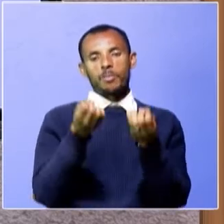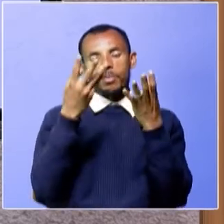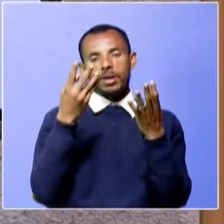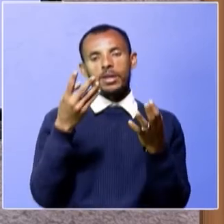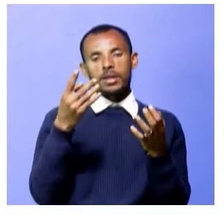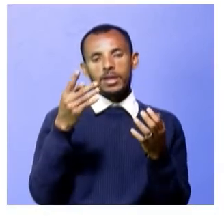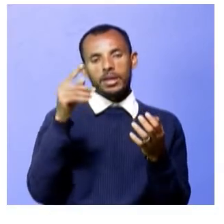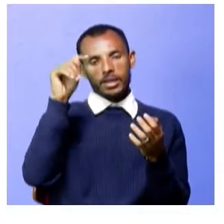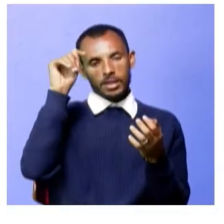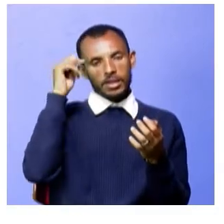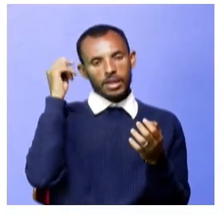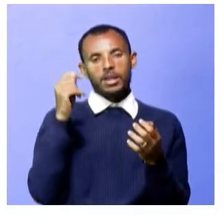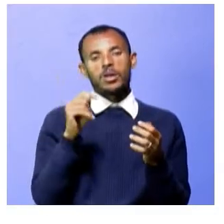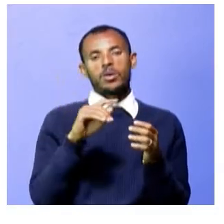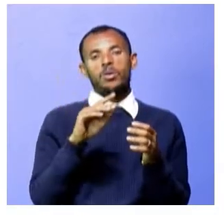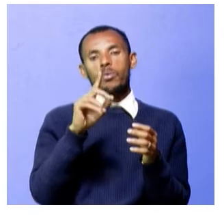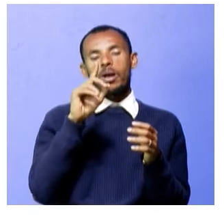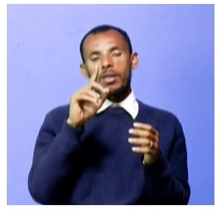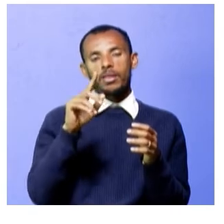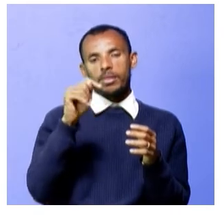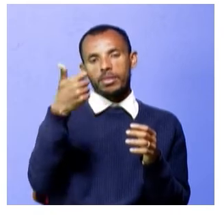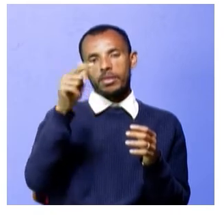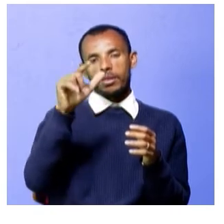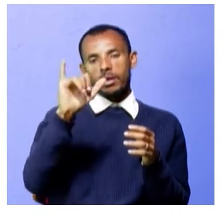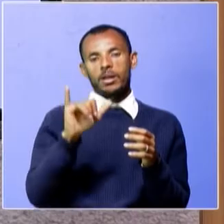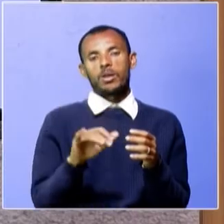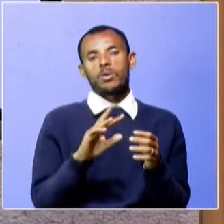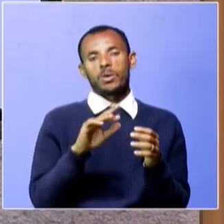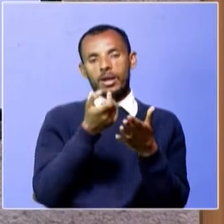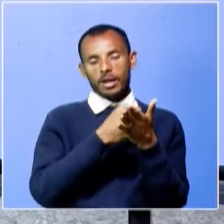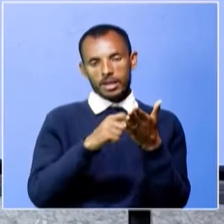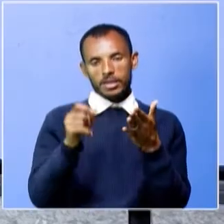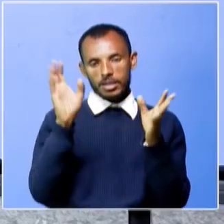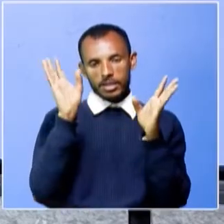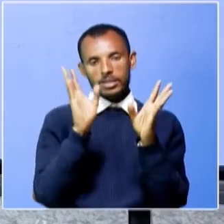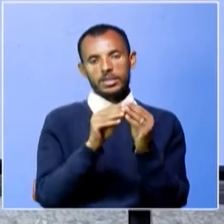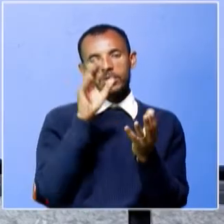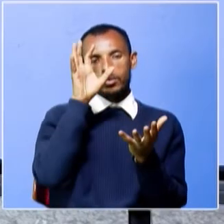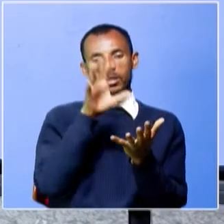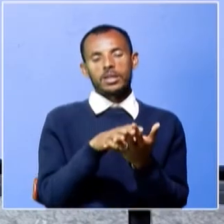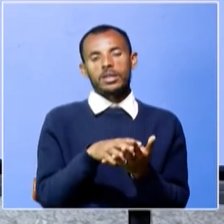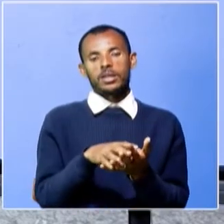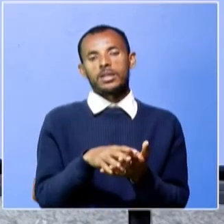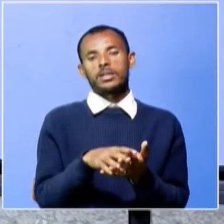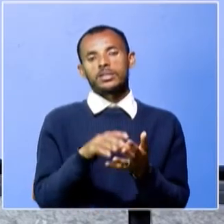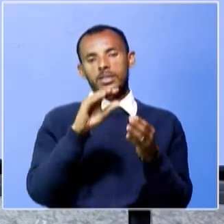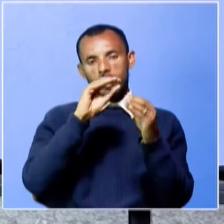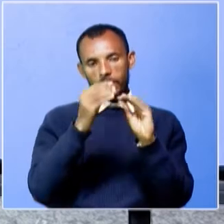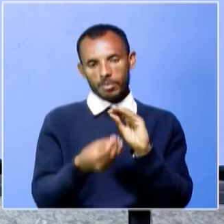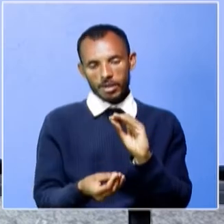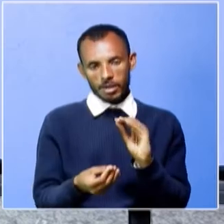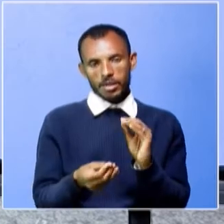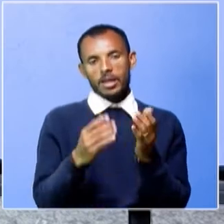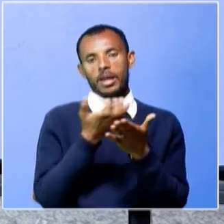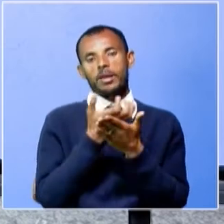do we have? One tail. So you can write it a set containing tail, so the cardinal number or the number